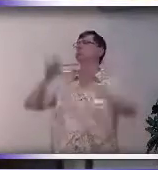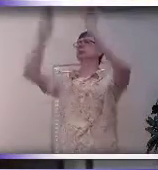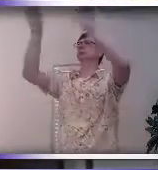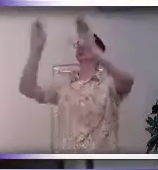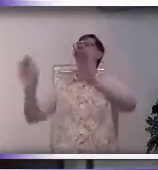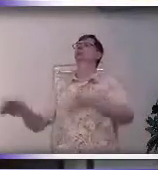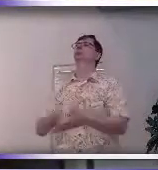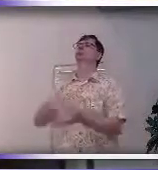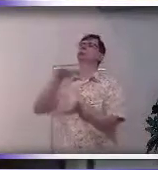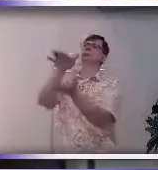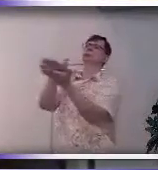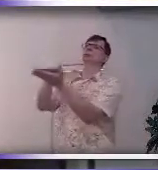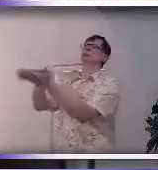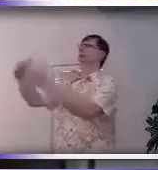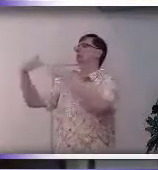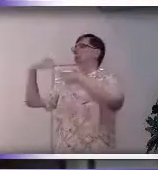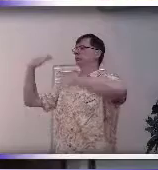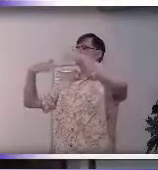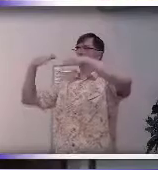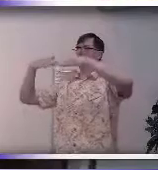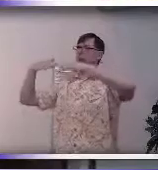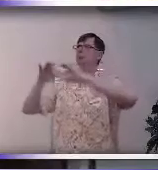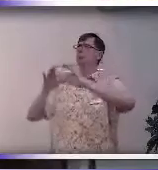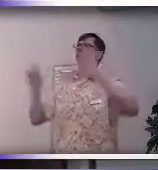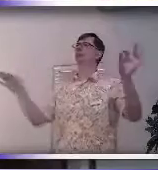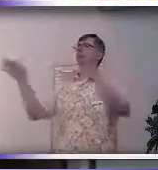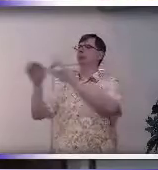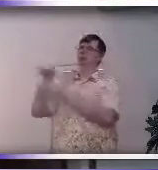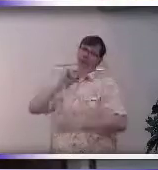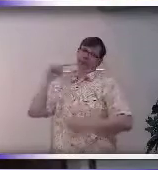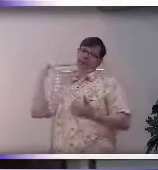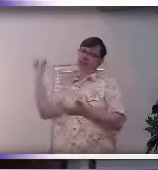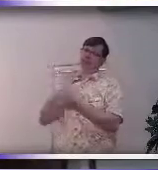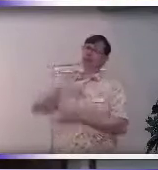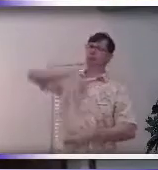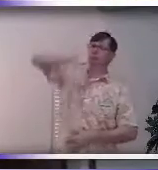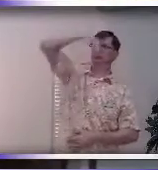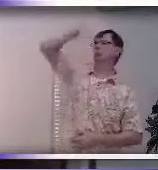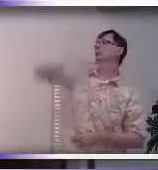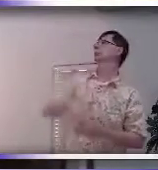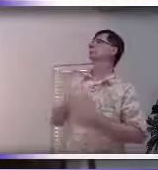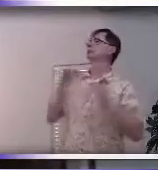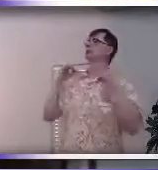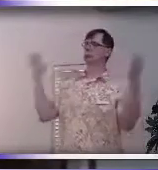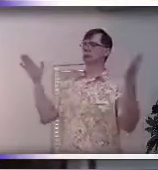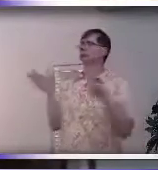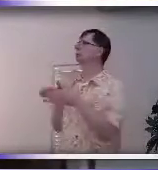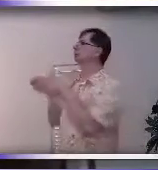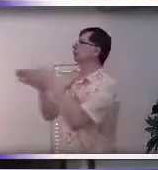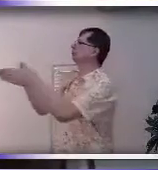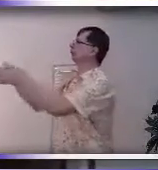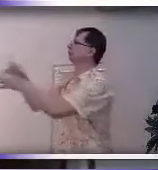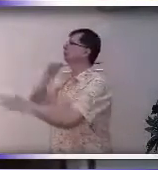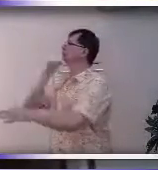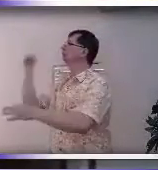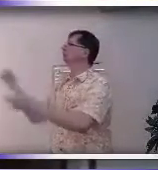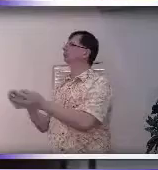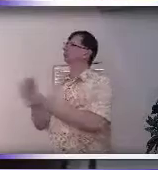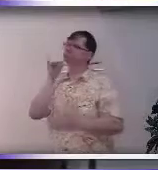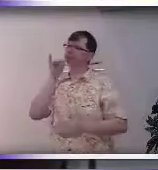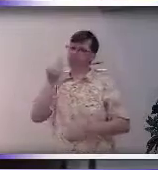taught practically the same thing. They have all agreed that the soul is on the pathway of experience, that is,